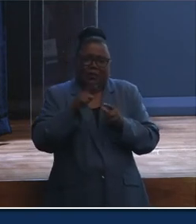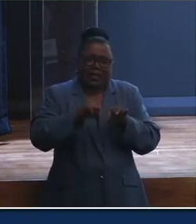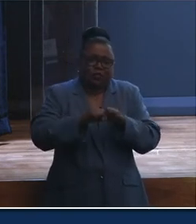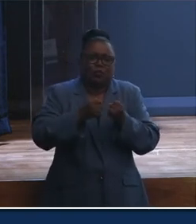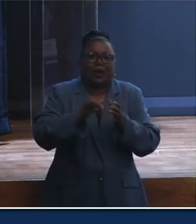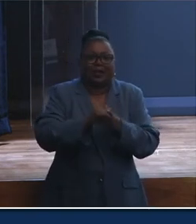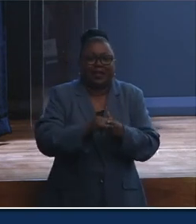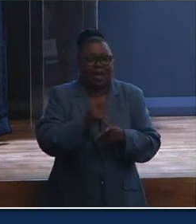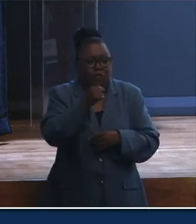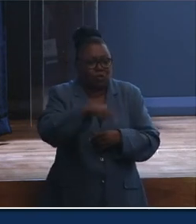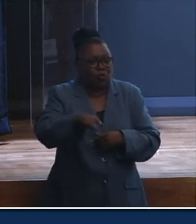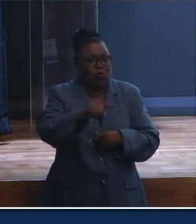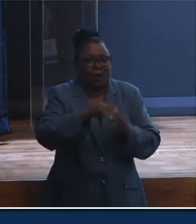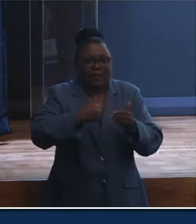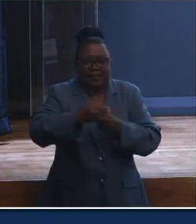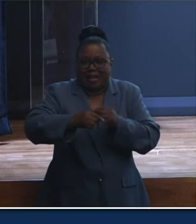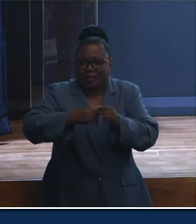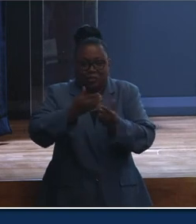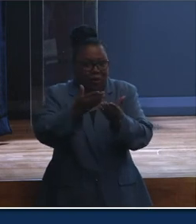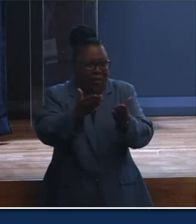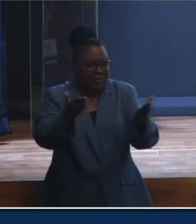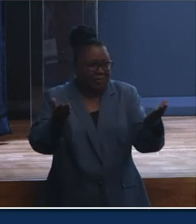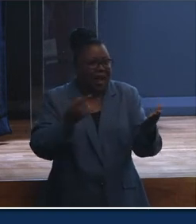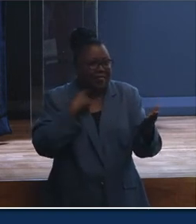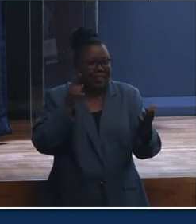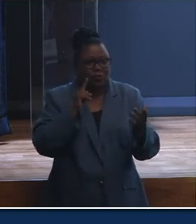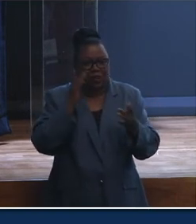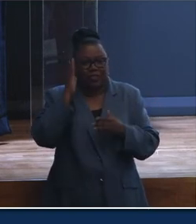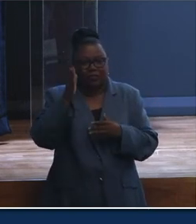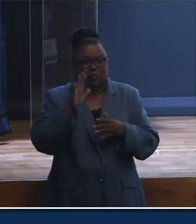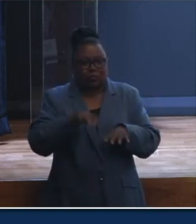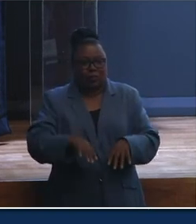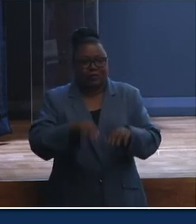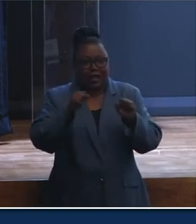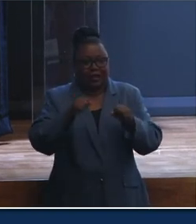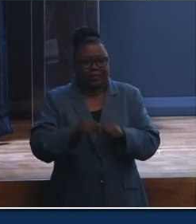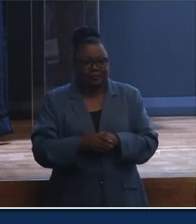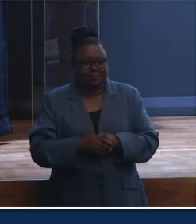break that. You're the ones, this next generation, I think, is where the future is going to change.